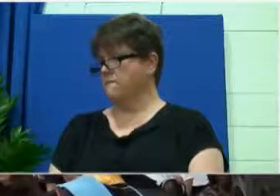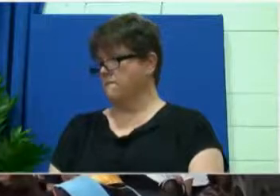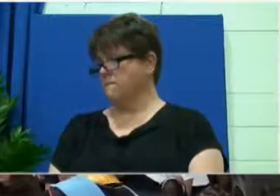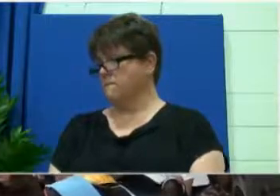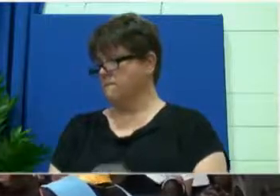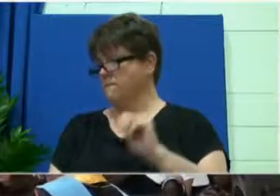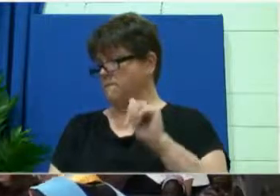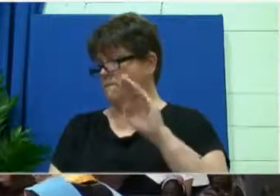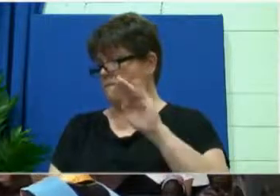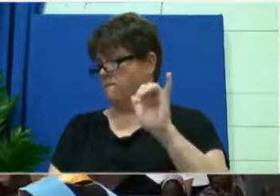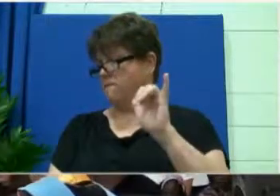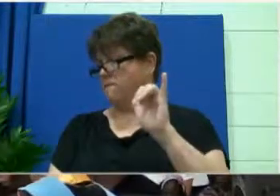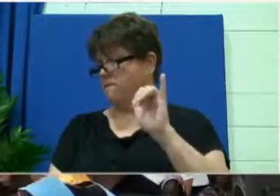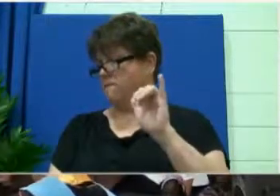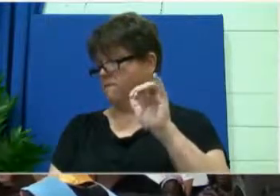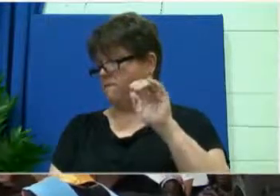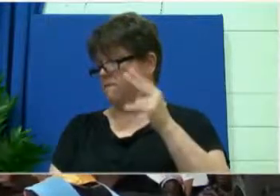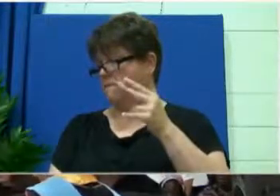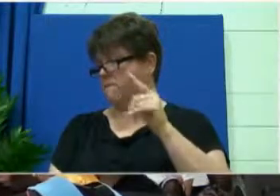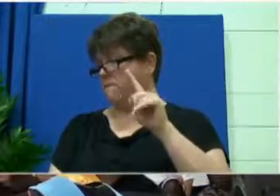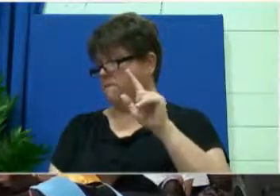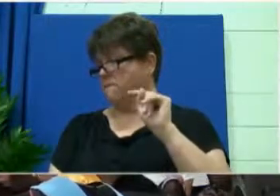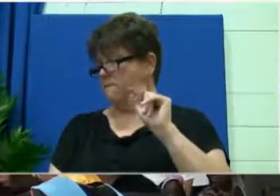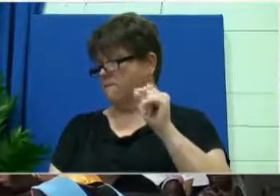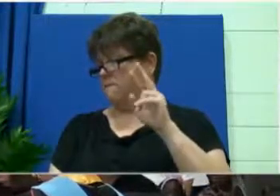Abby Lynn Holtgrave, Associate in Arts.